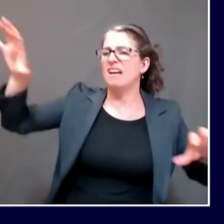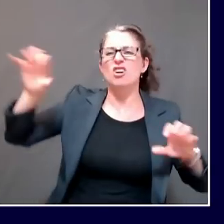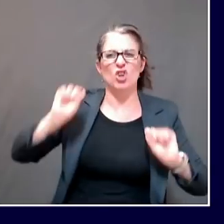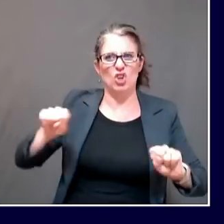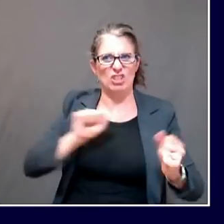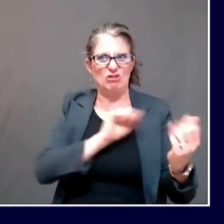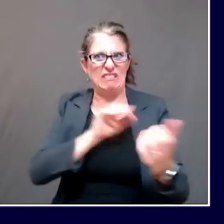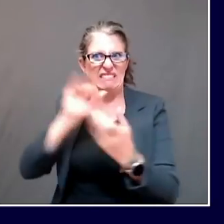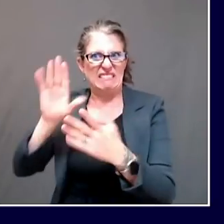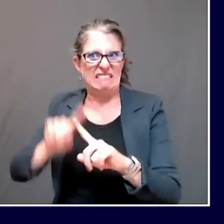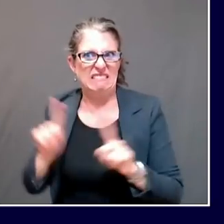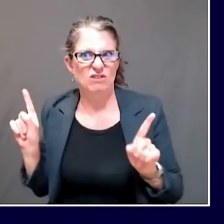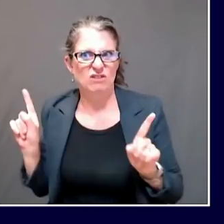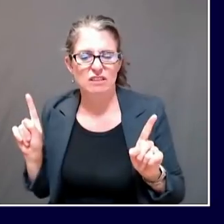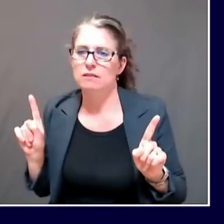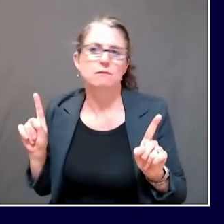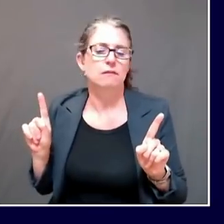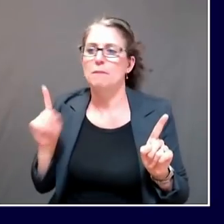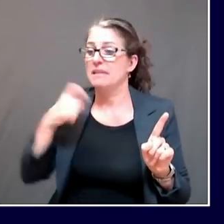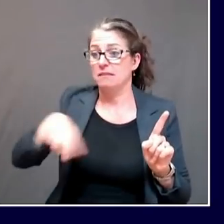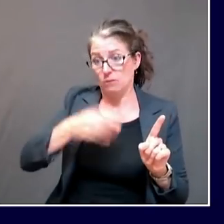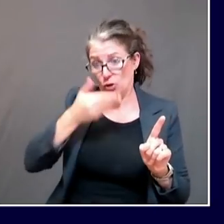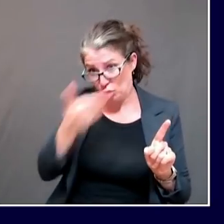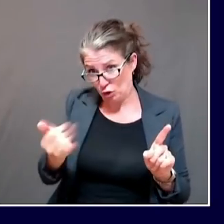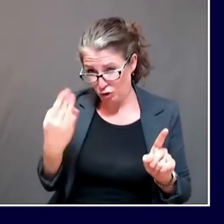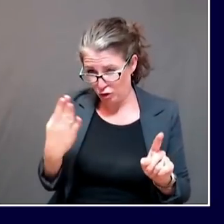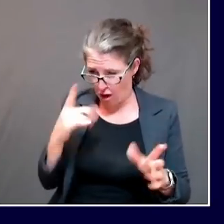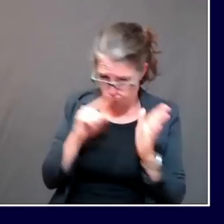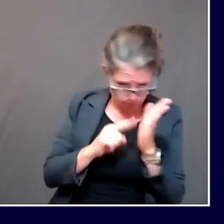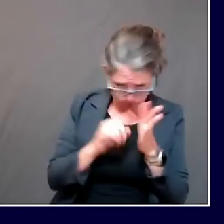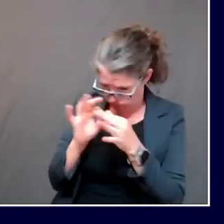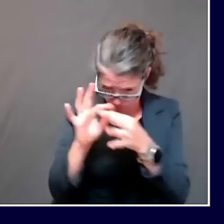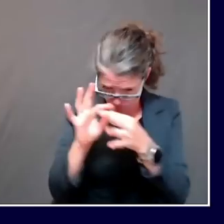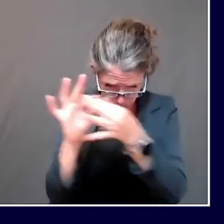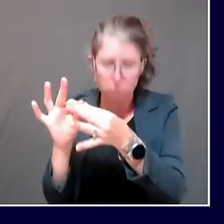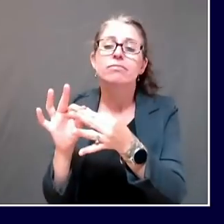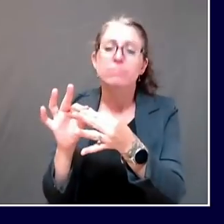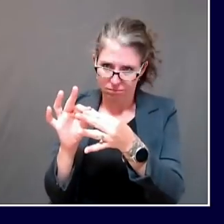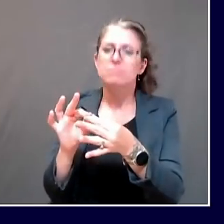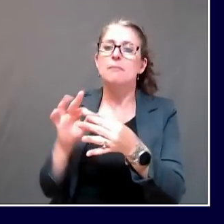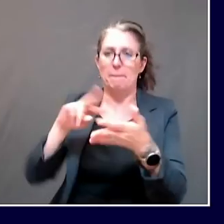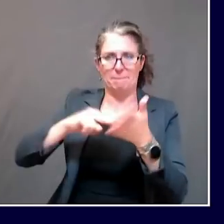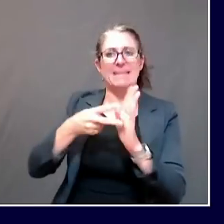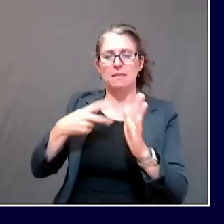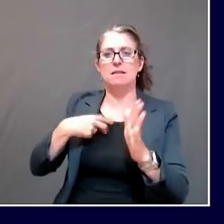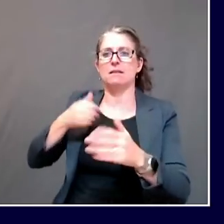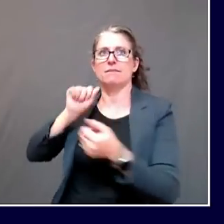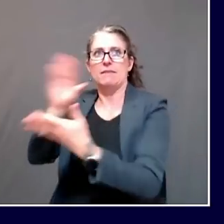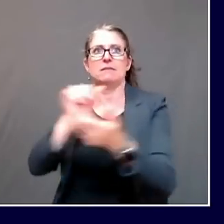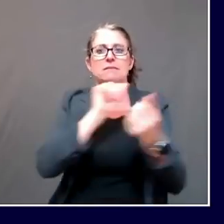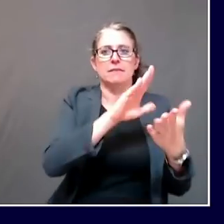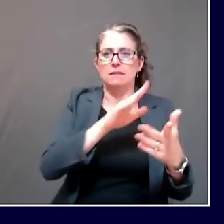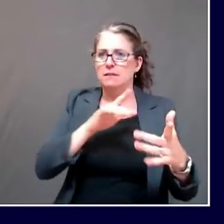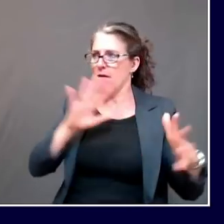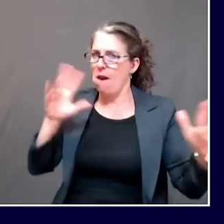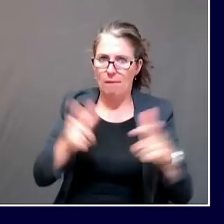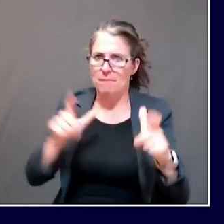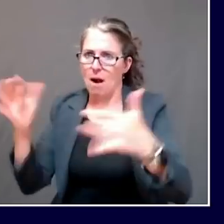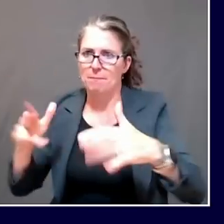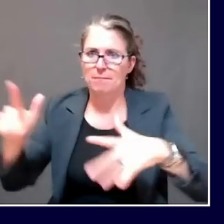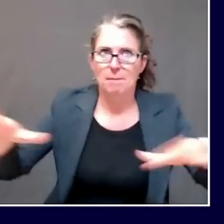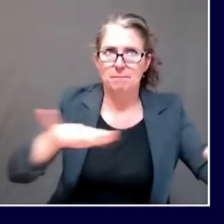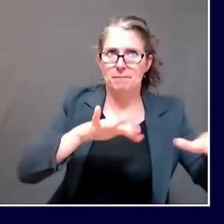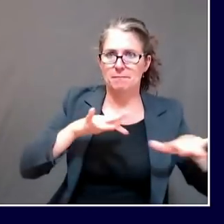detectives that they are, we now have epidemiological clarity on what actually transpired. That means we can take